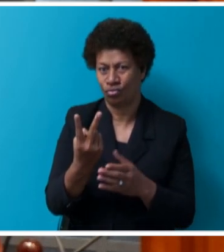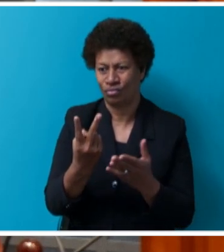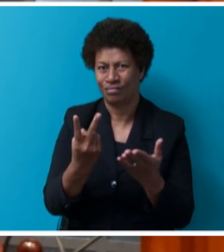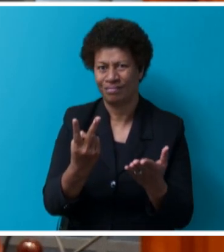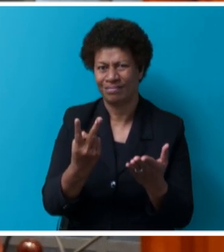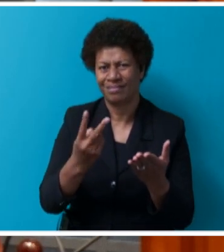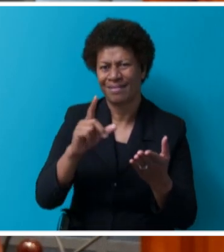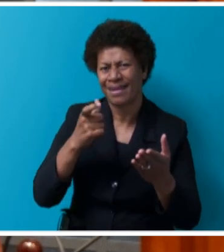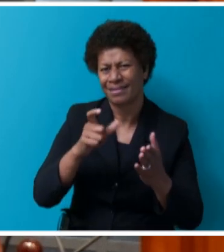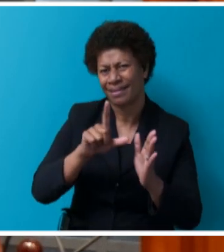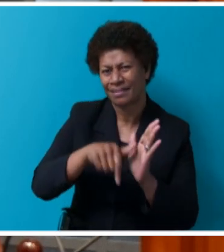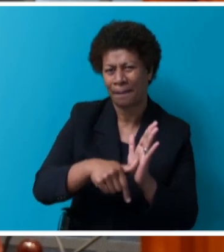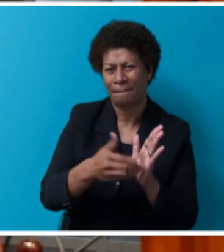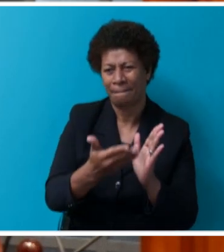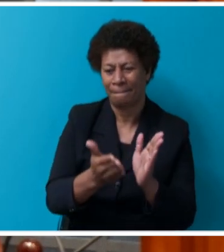this House, the 7